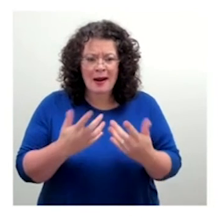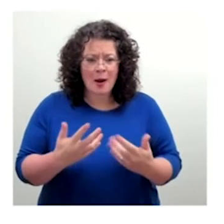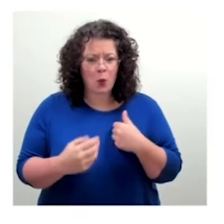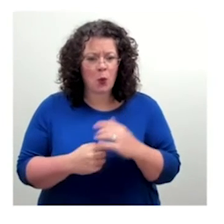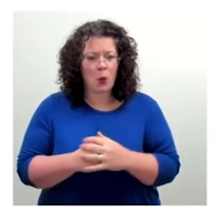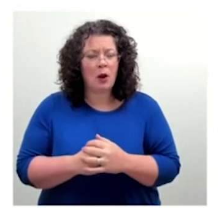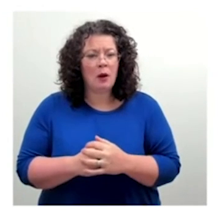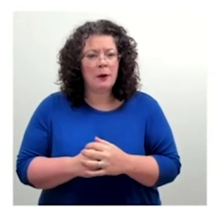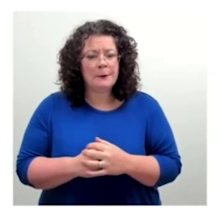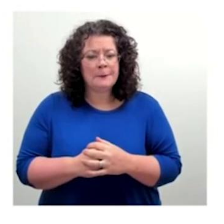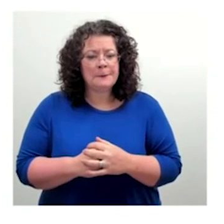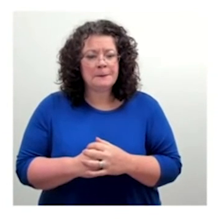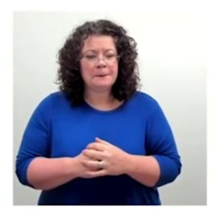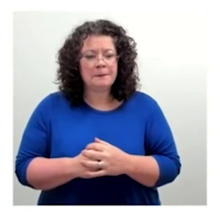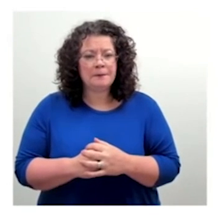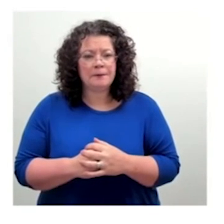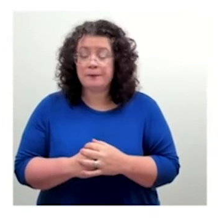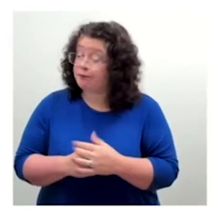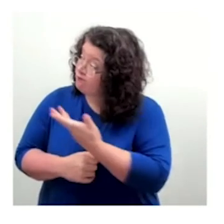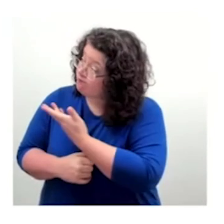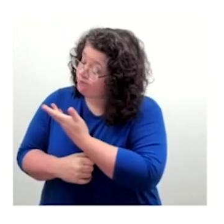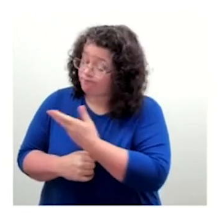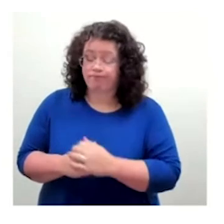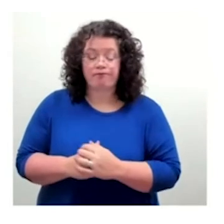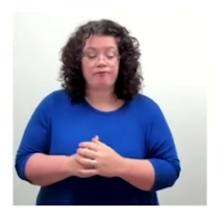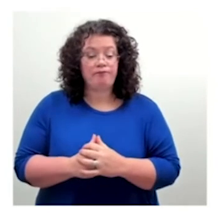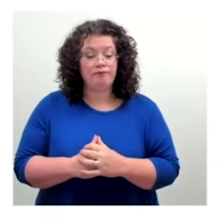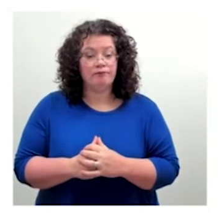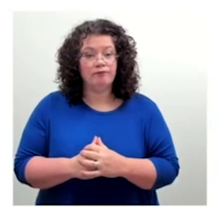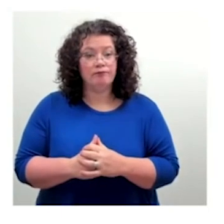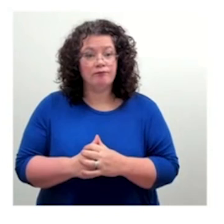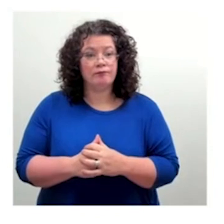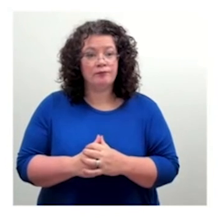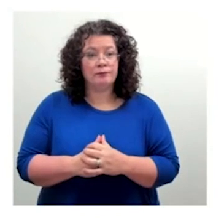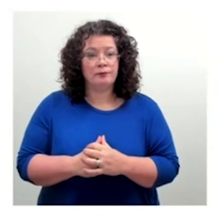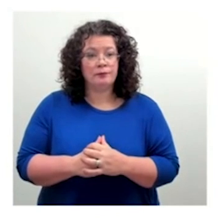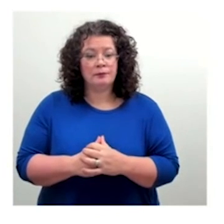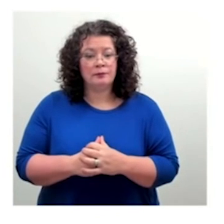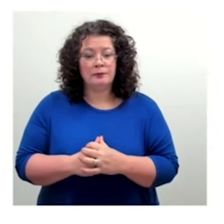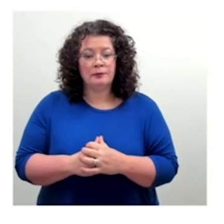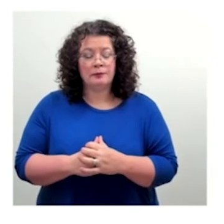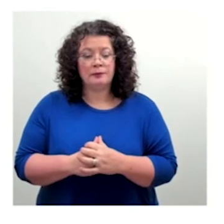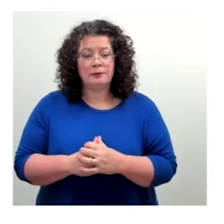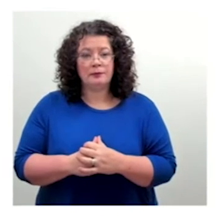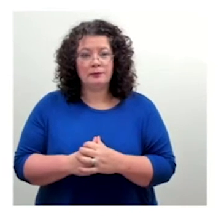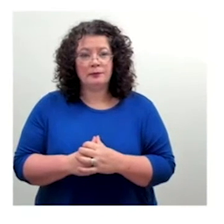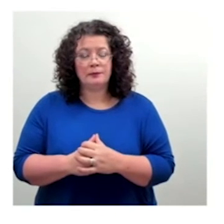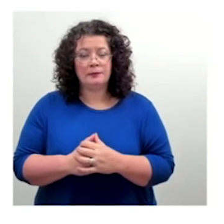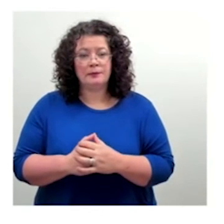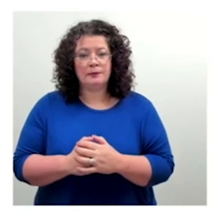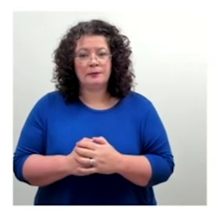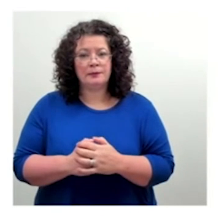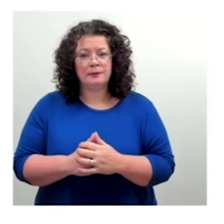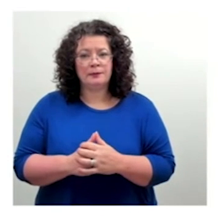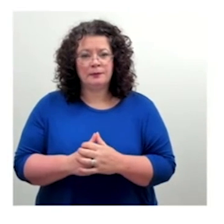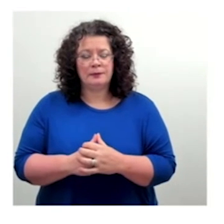go here, I can select a file, and somewhat cheekily, listening to the BBC font talk earlier, I